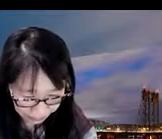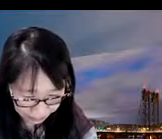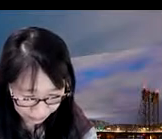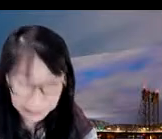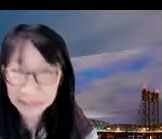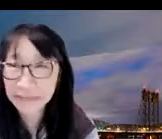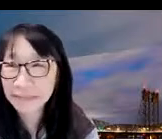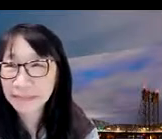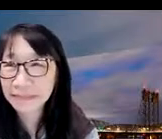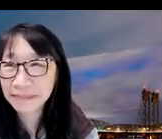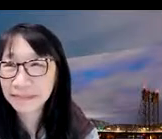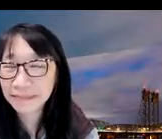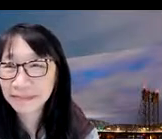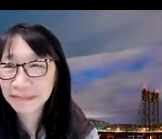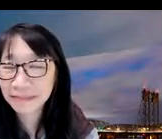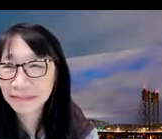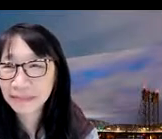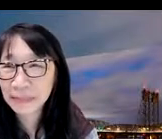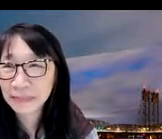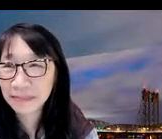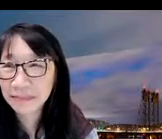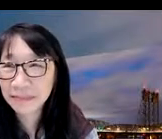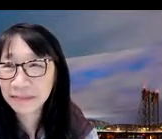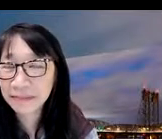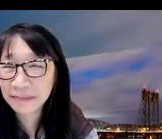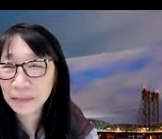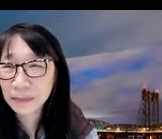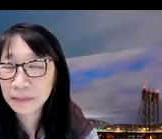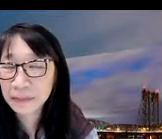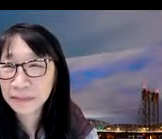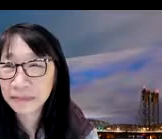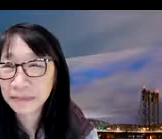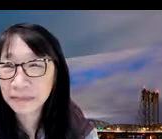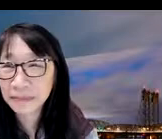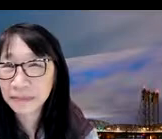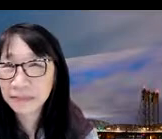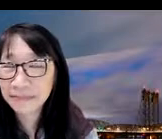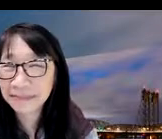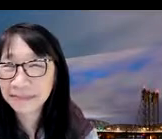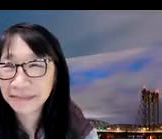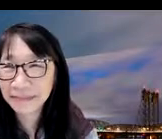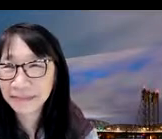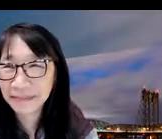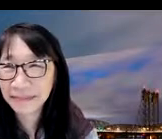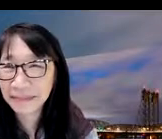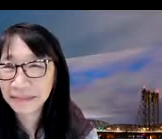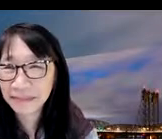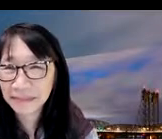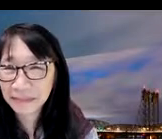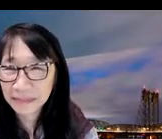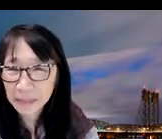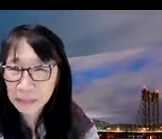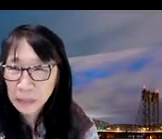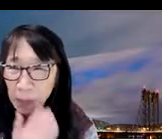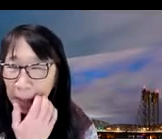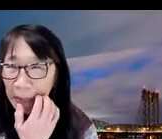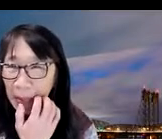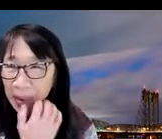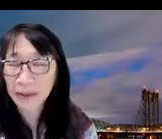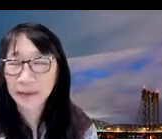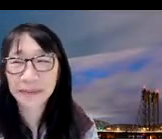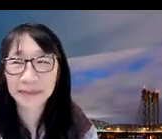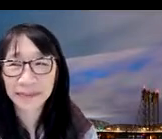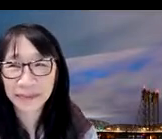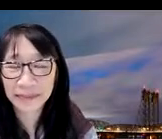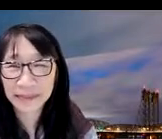the CAG. I'm an at-large member of the CAG and the community advisory